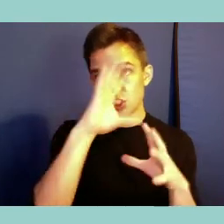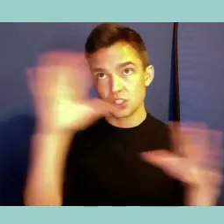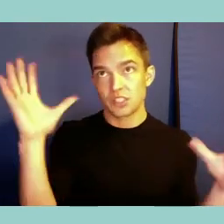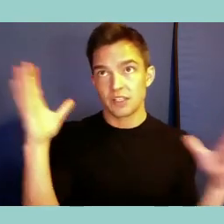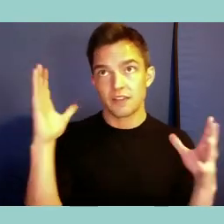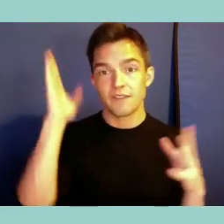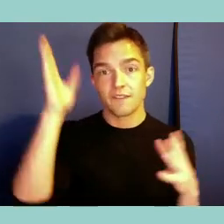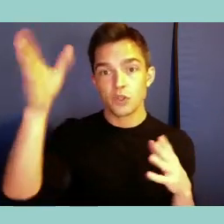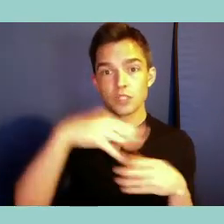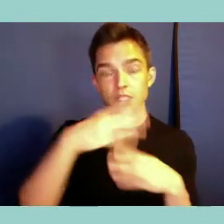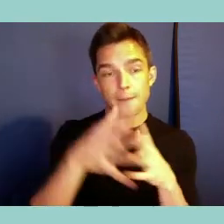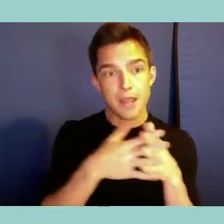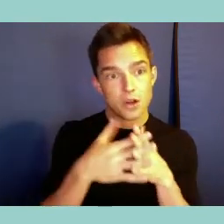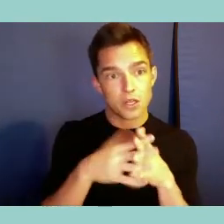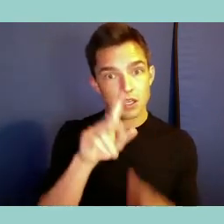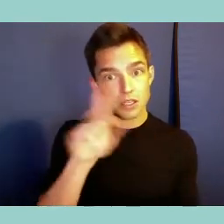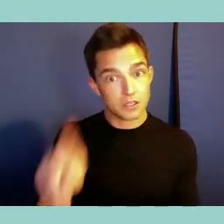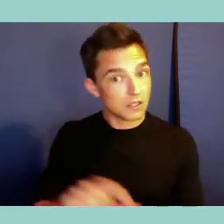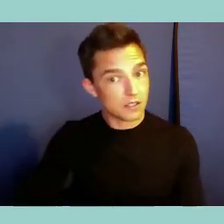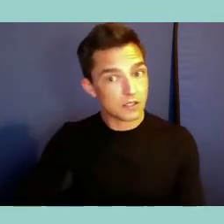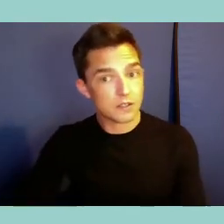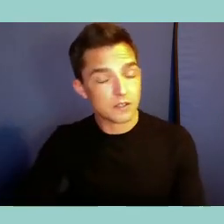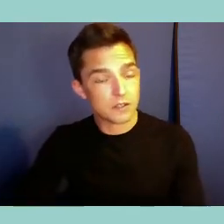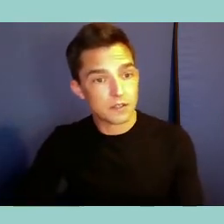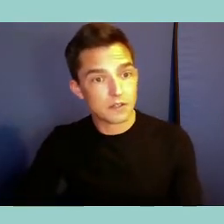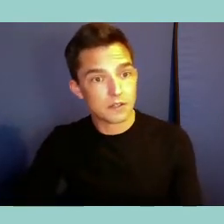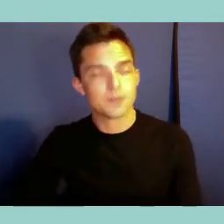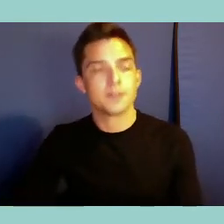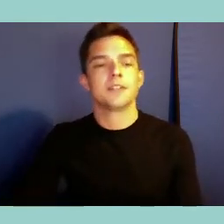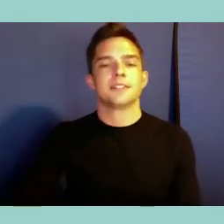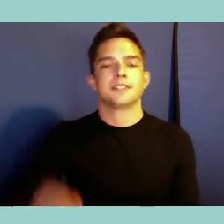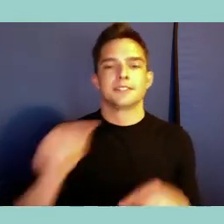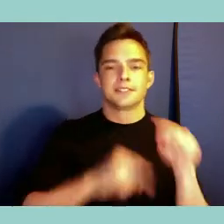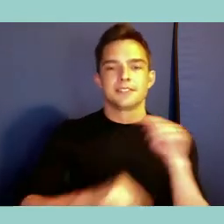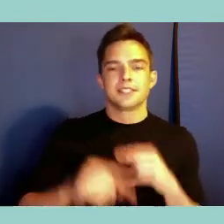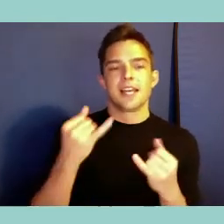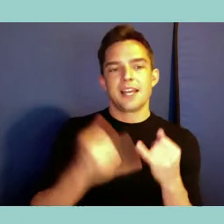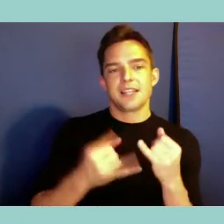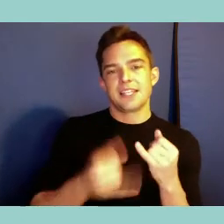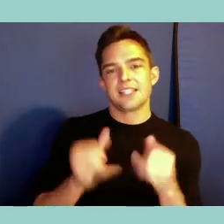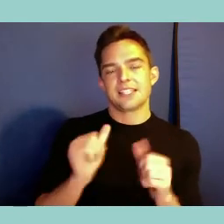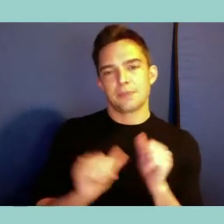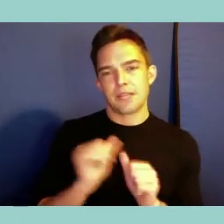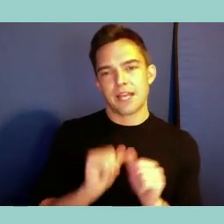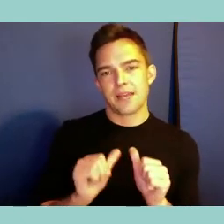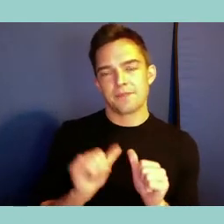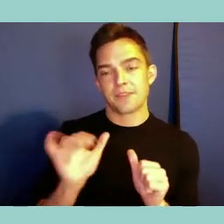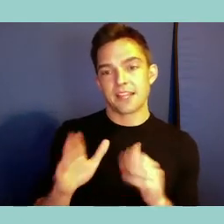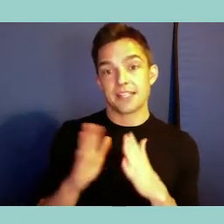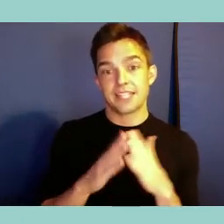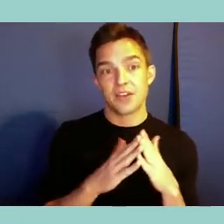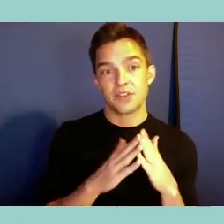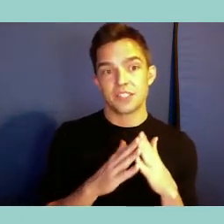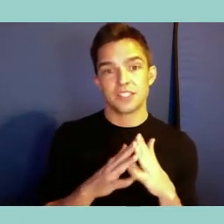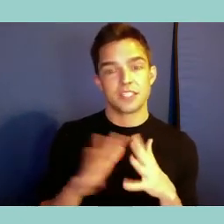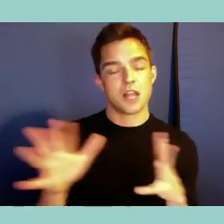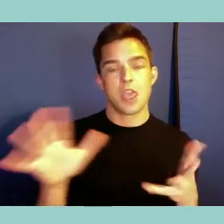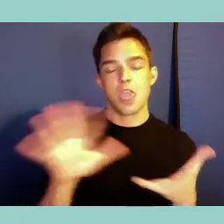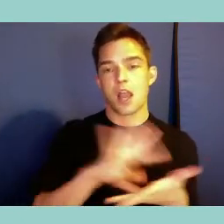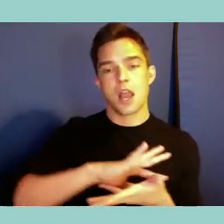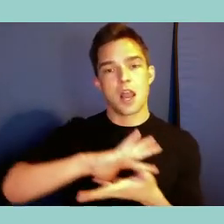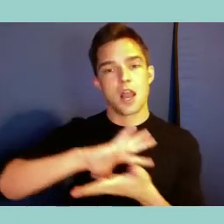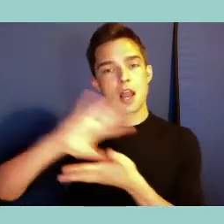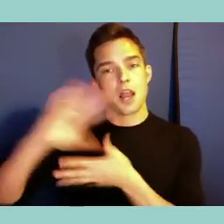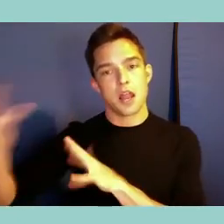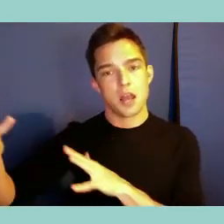the future in America? Now, at the end of the play, the town is in absolute disarray.